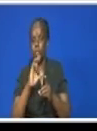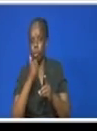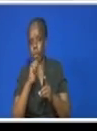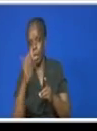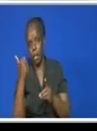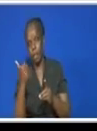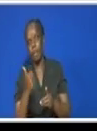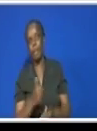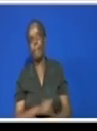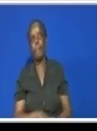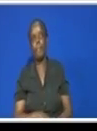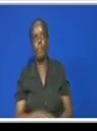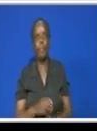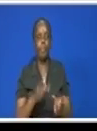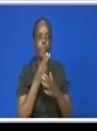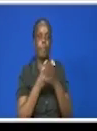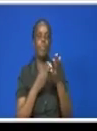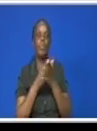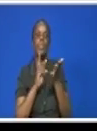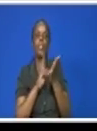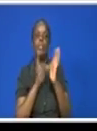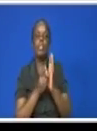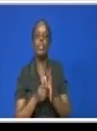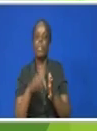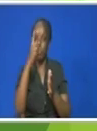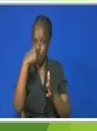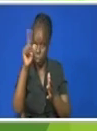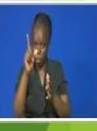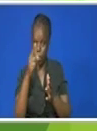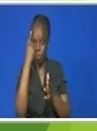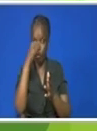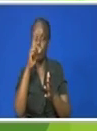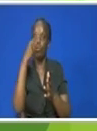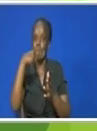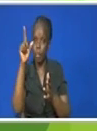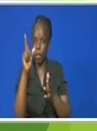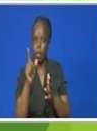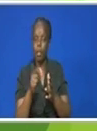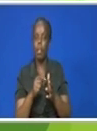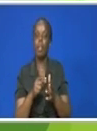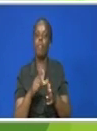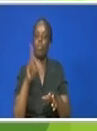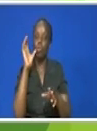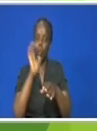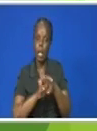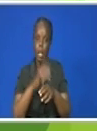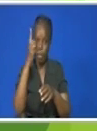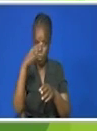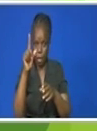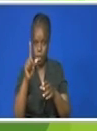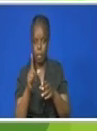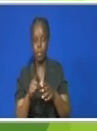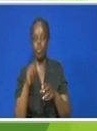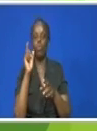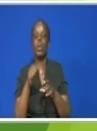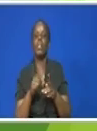another. So both definitions must be correct for you to score or for you to get the 2 marks. If you